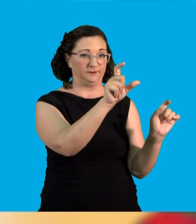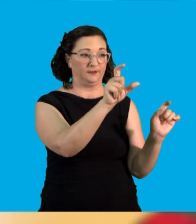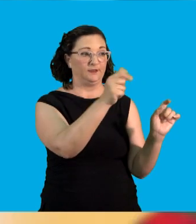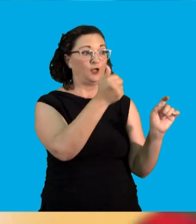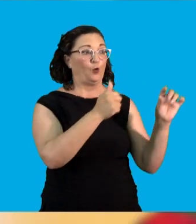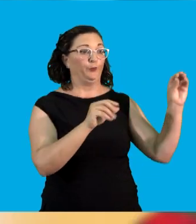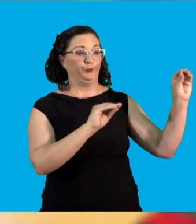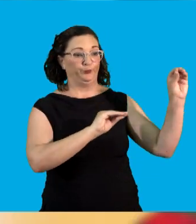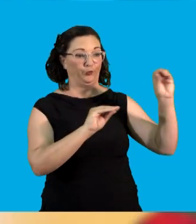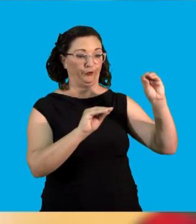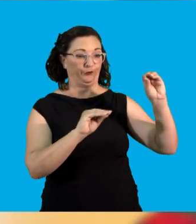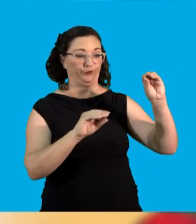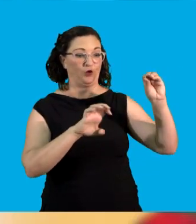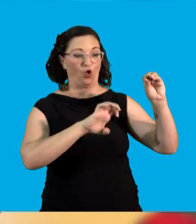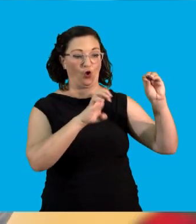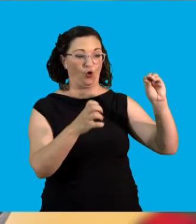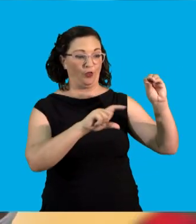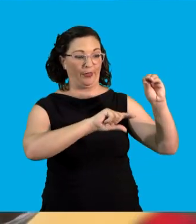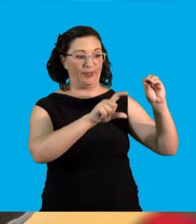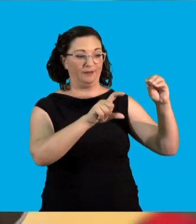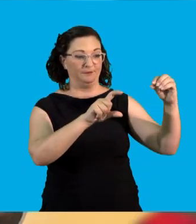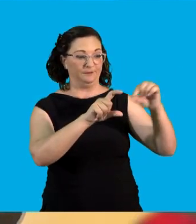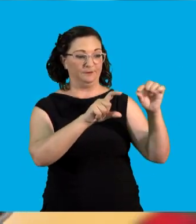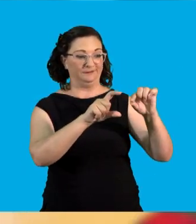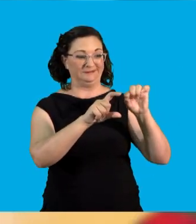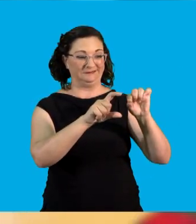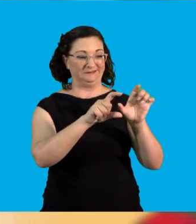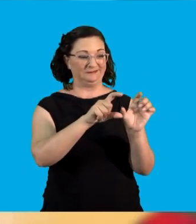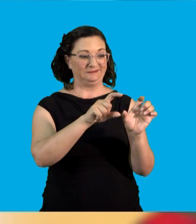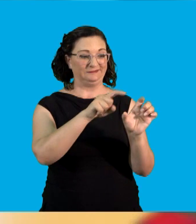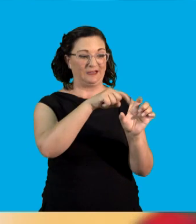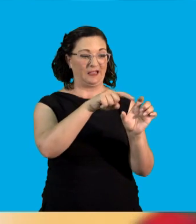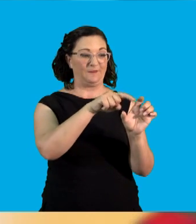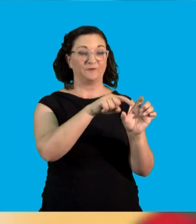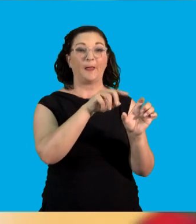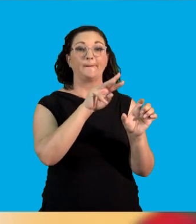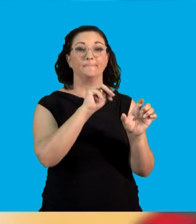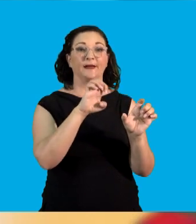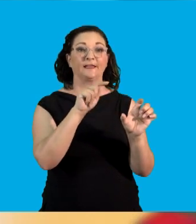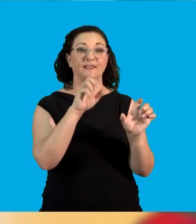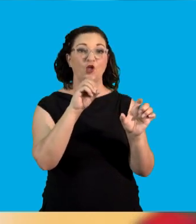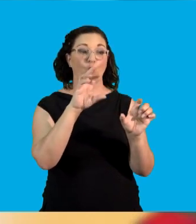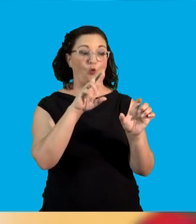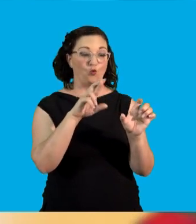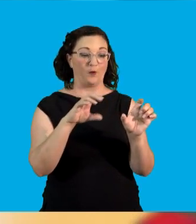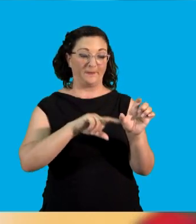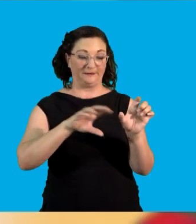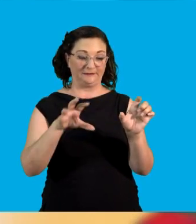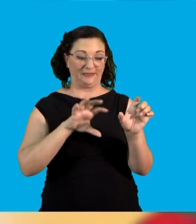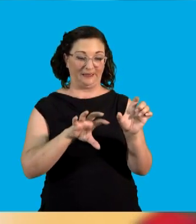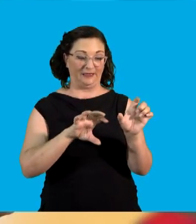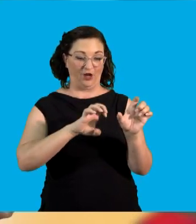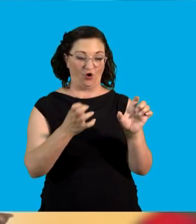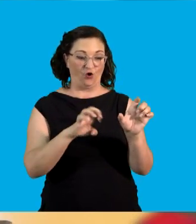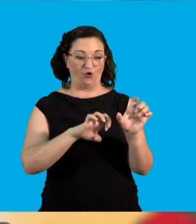moves from the asteroid belt and enters the Earth atmosphere, it becomes a meteor. When the meteor reaches